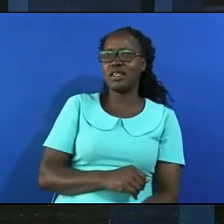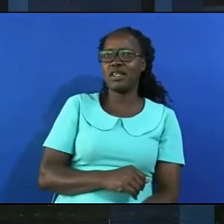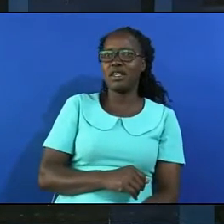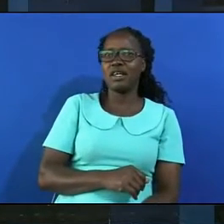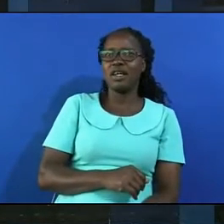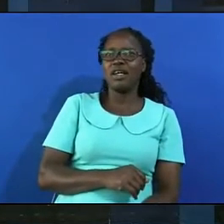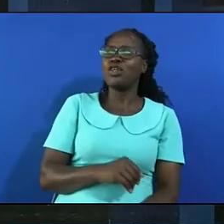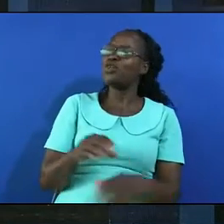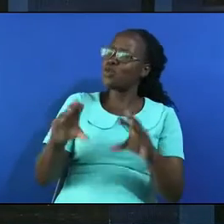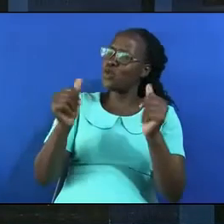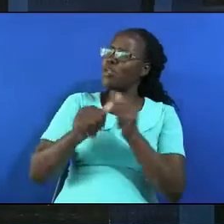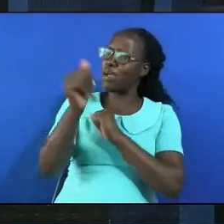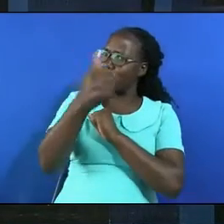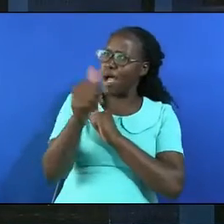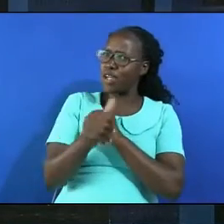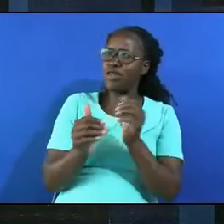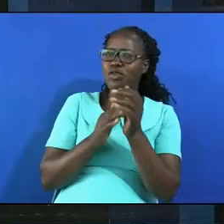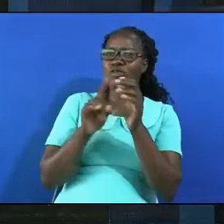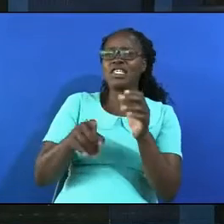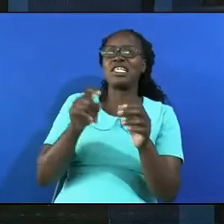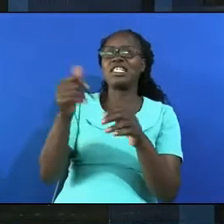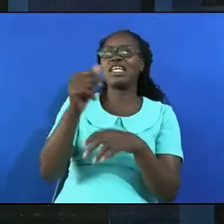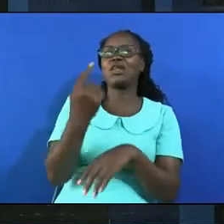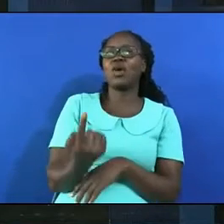You are not qualified to need anyone.